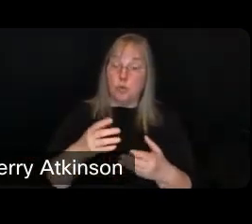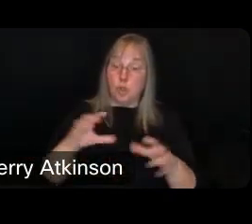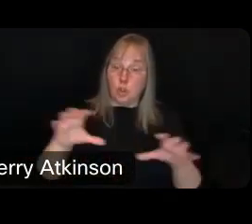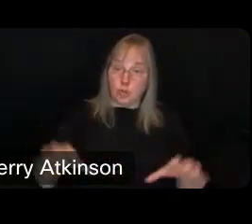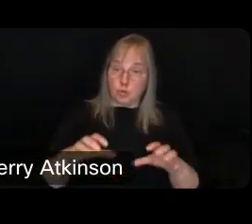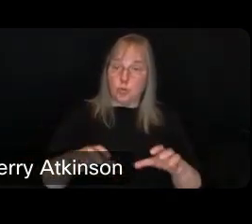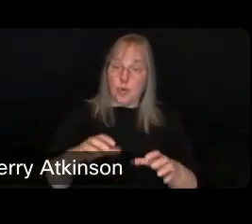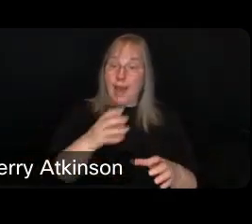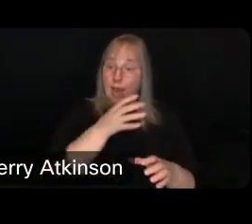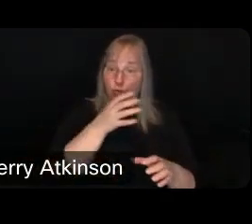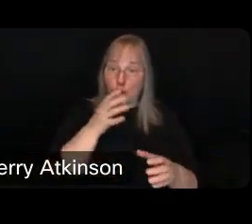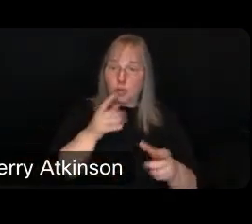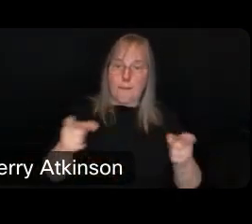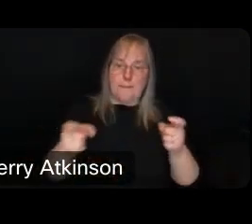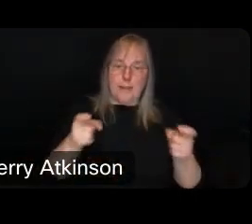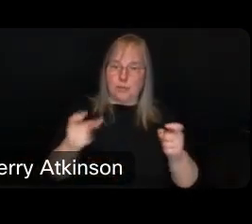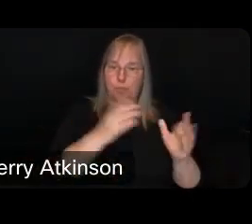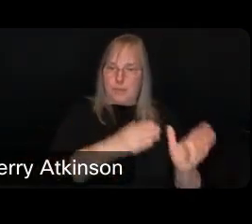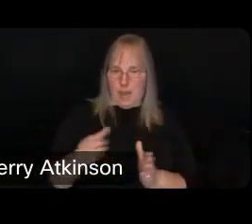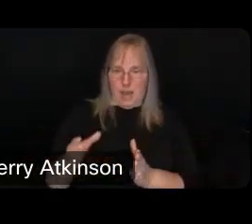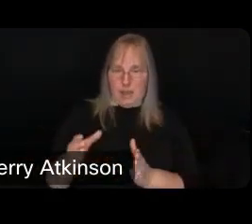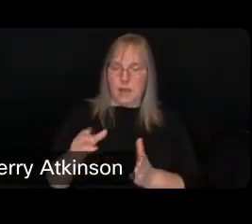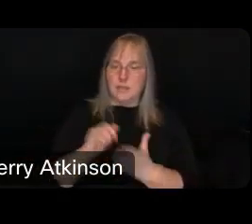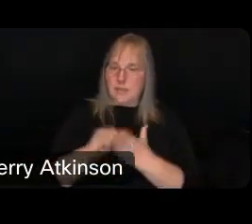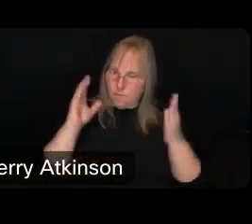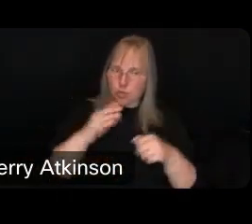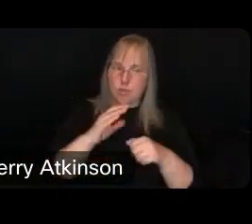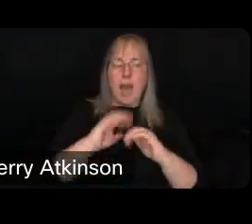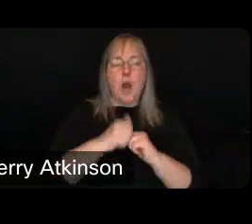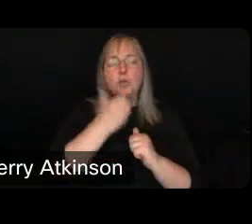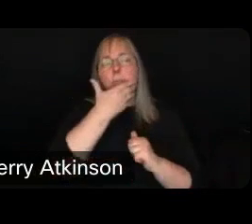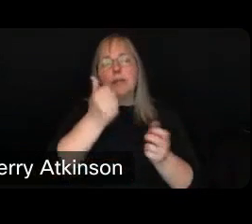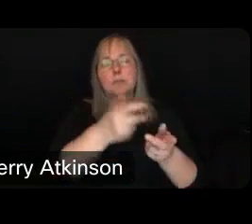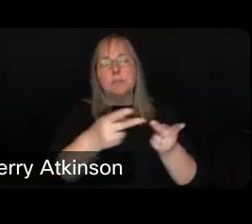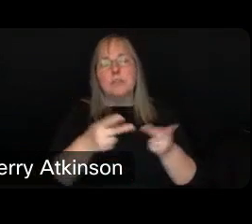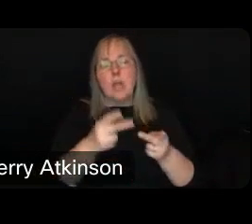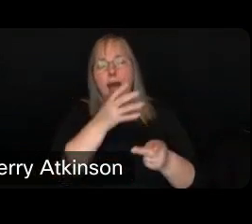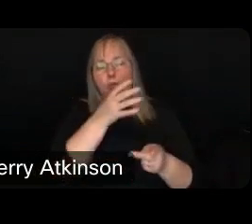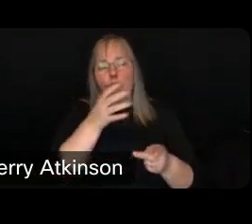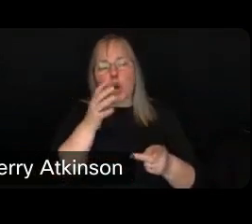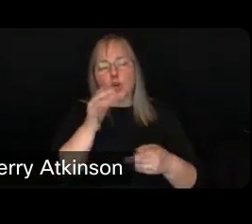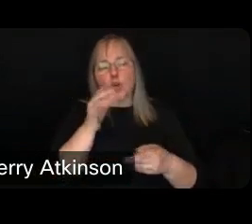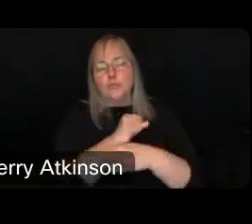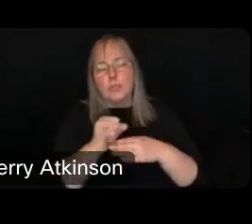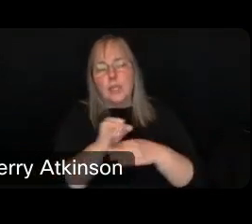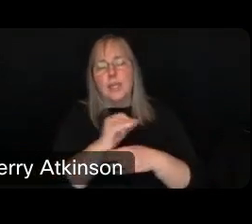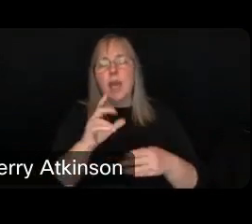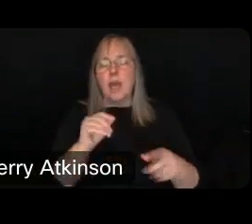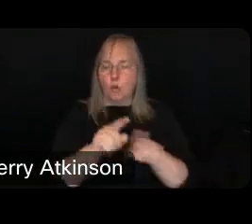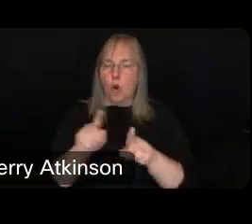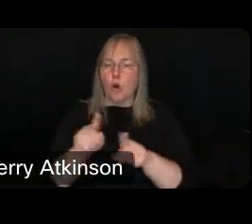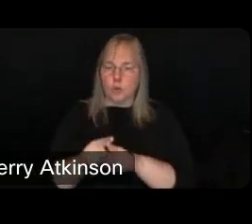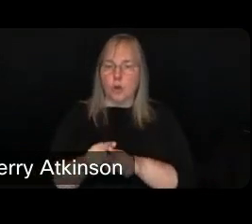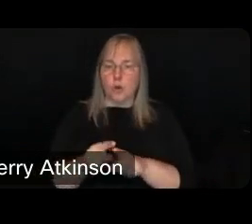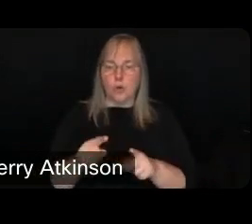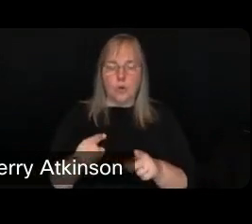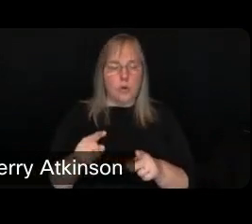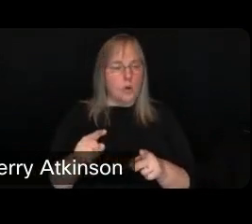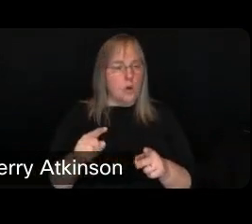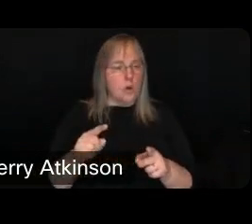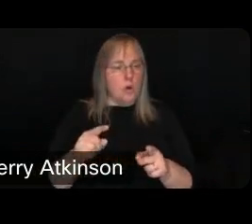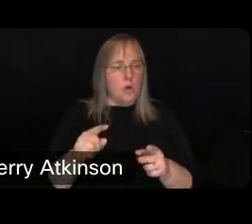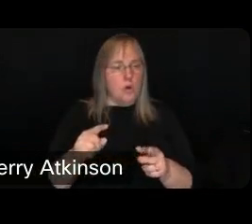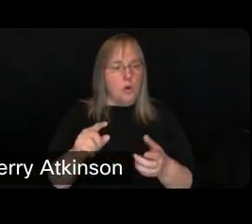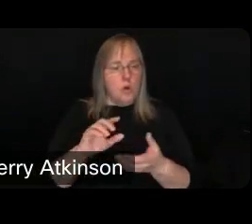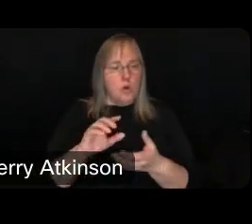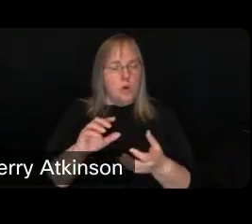plan that focuses on how we best position our agricultural industry and also create an office of agriculture here within the